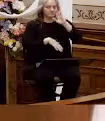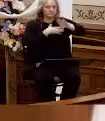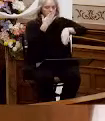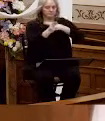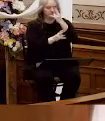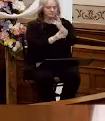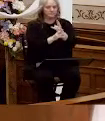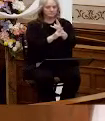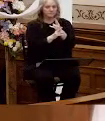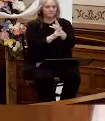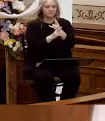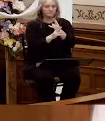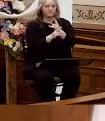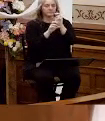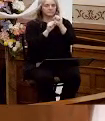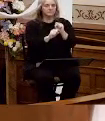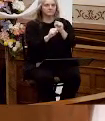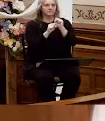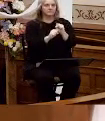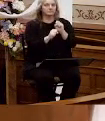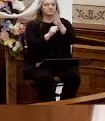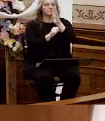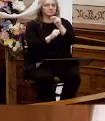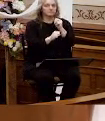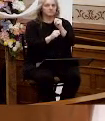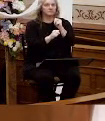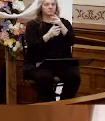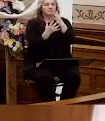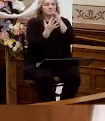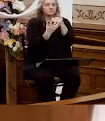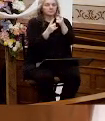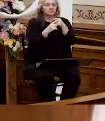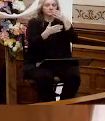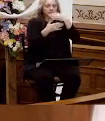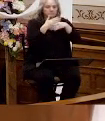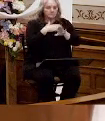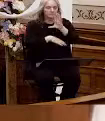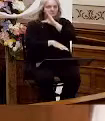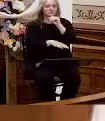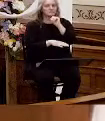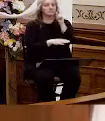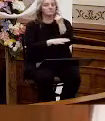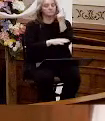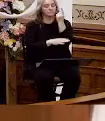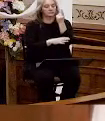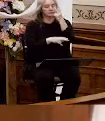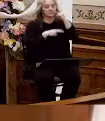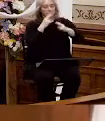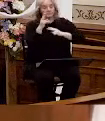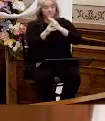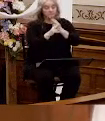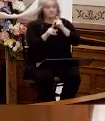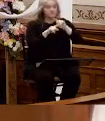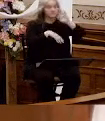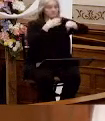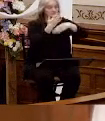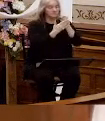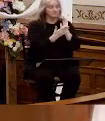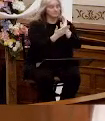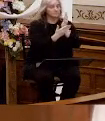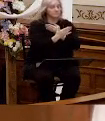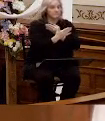been groaning in one great act of giving birth. And not only creation, but all of us who possess the first fruits of the